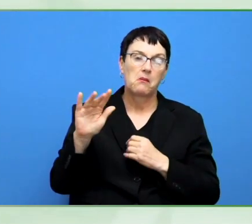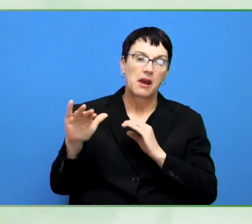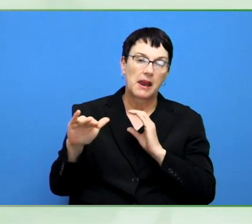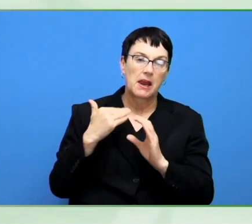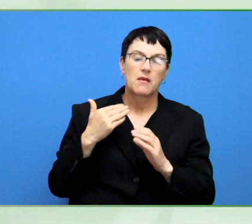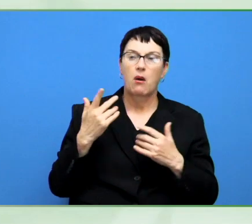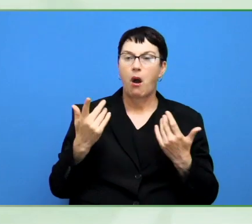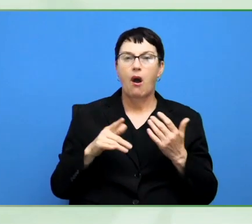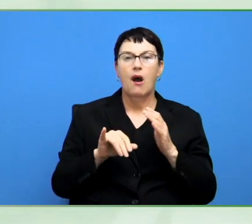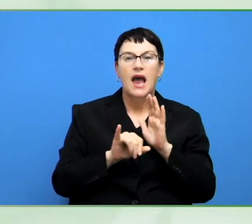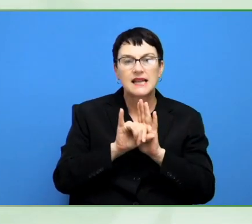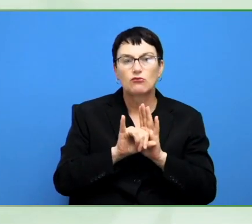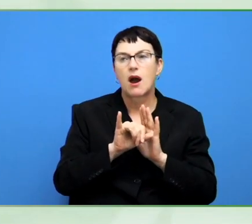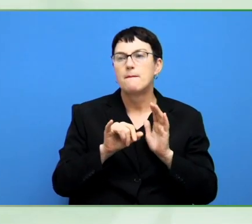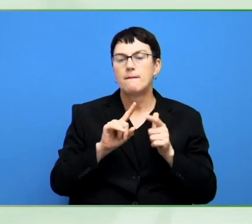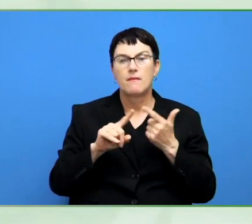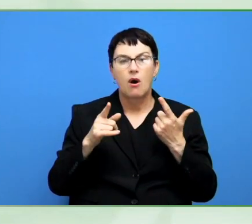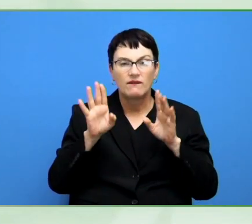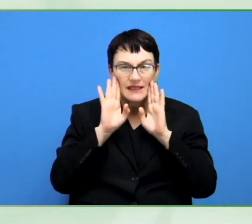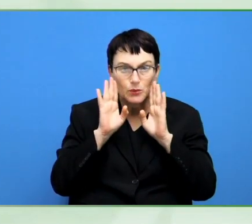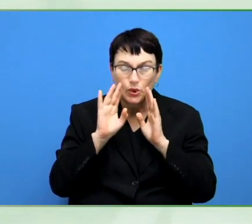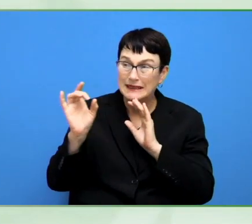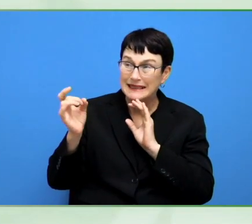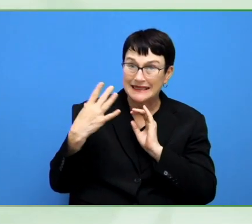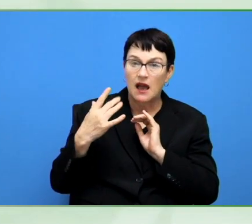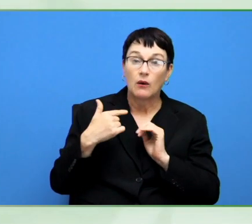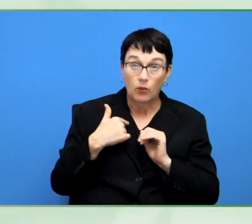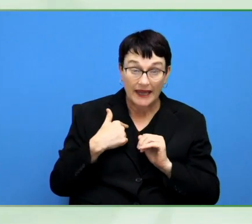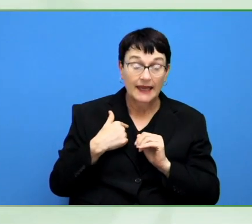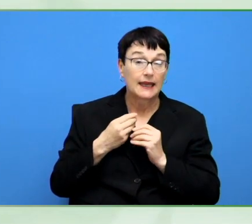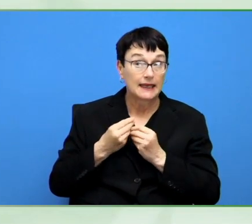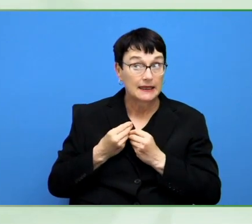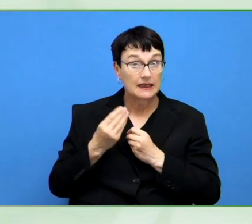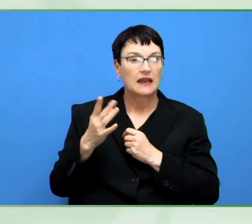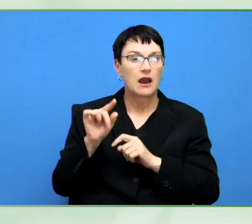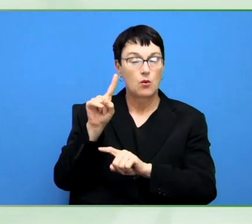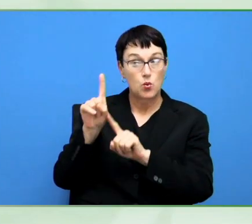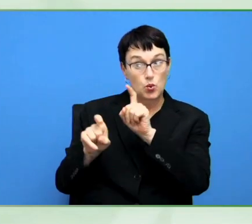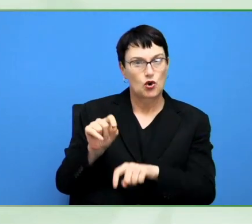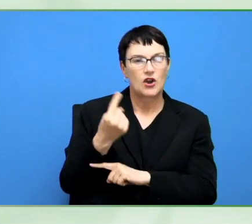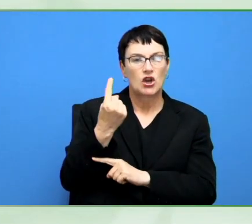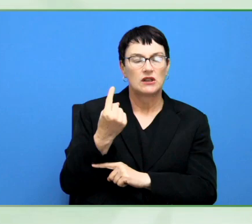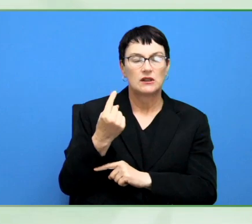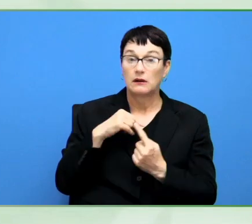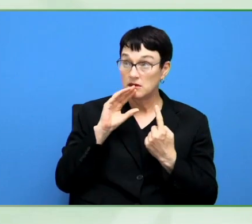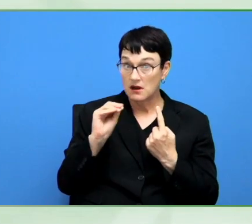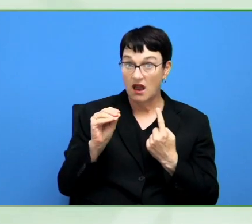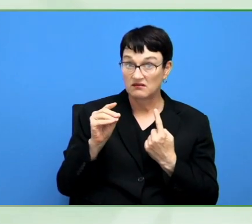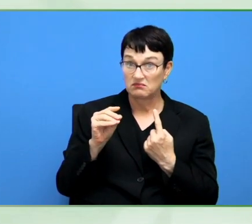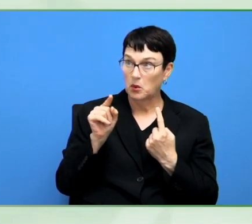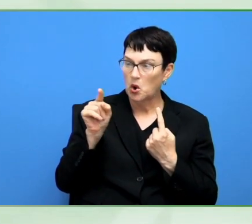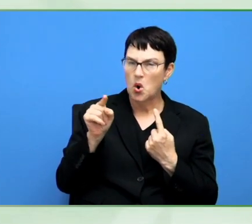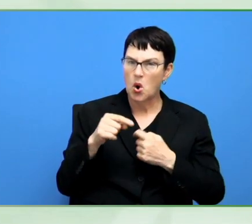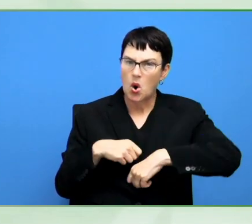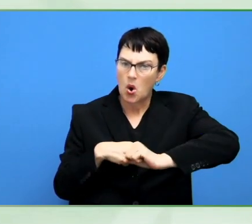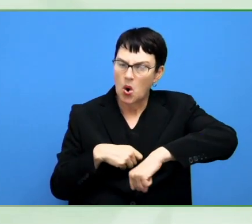from any channel. We send them the survey, and we have to understand a couple of things. Do they have the socket making capability? What kind of level of technology are they